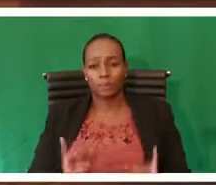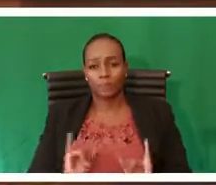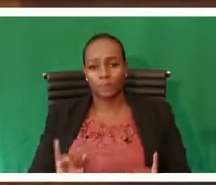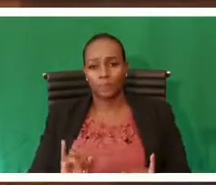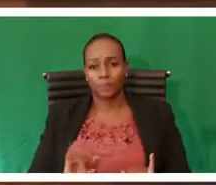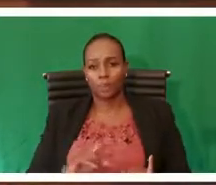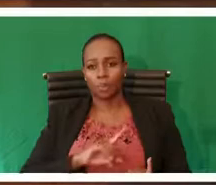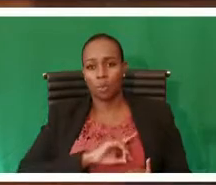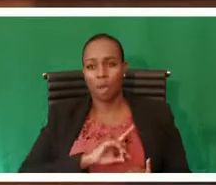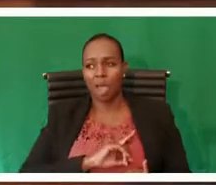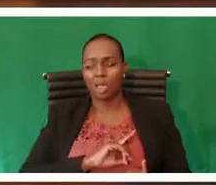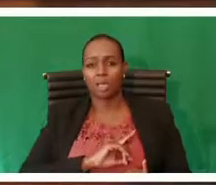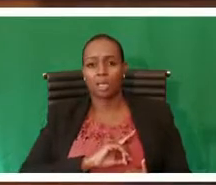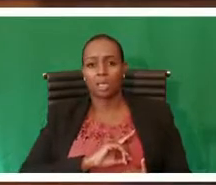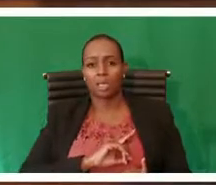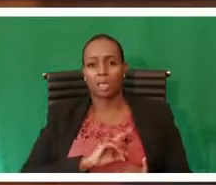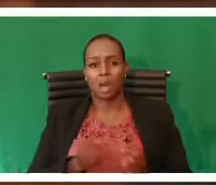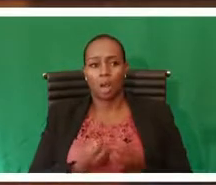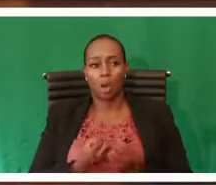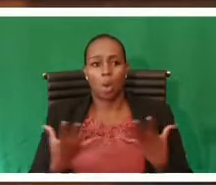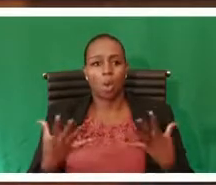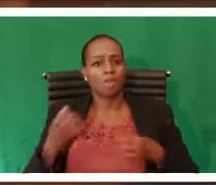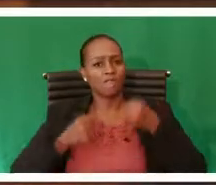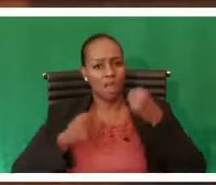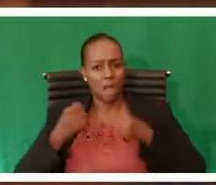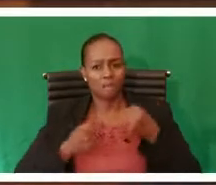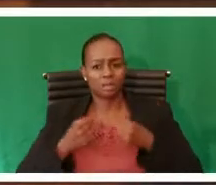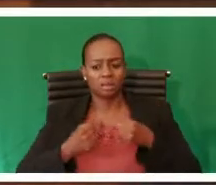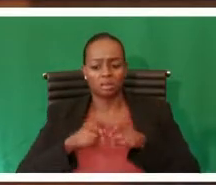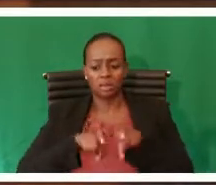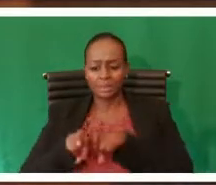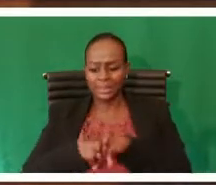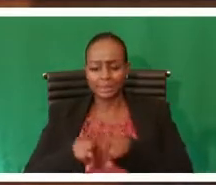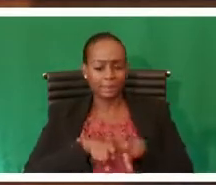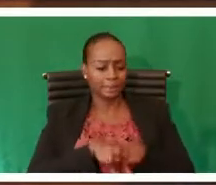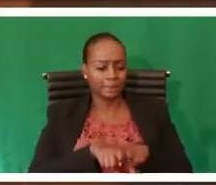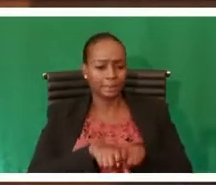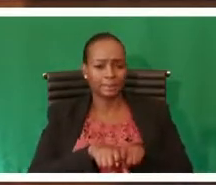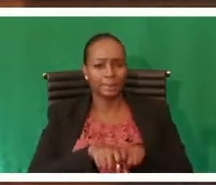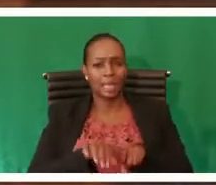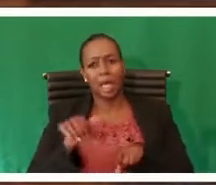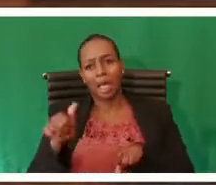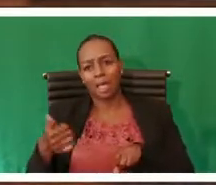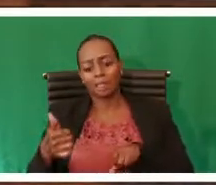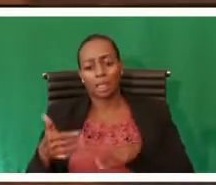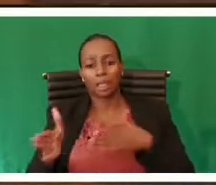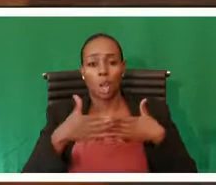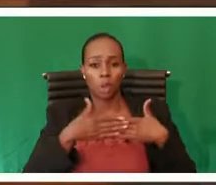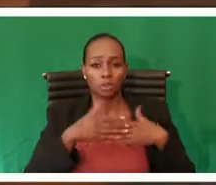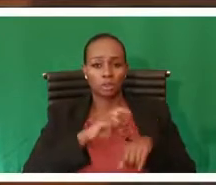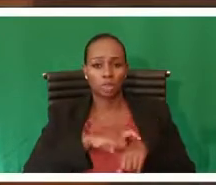feet, and most of the time they were closed through COVID-19,